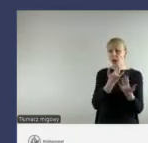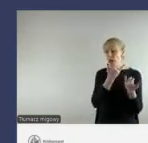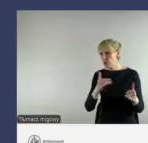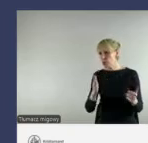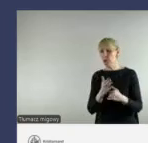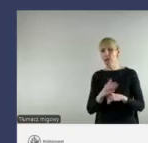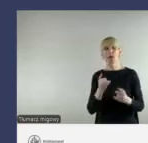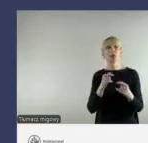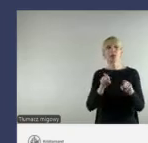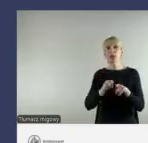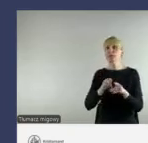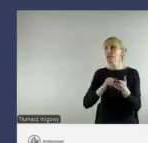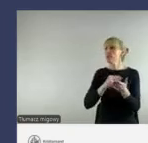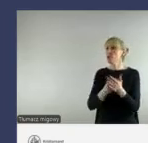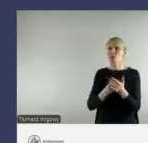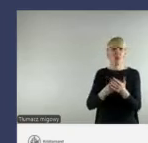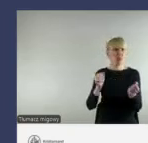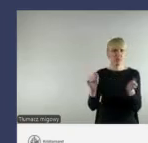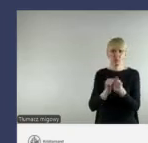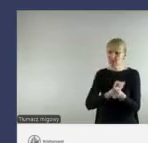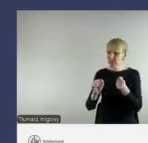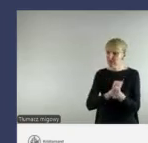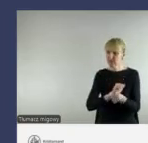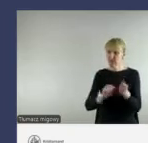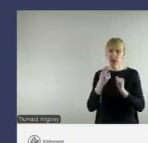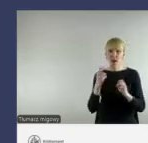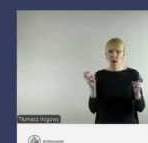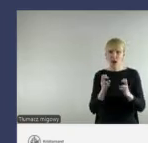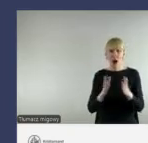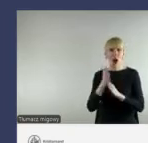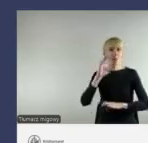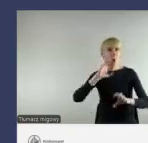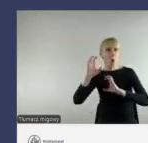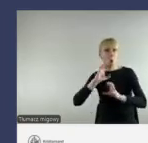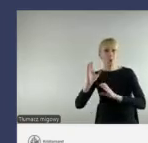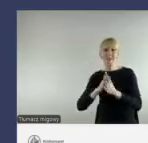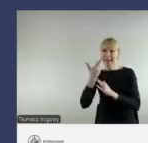of course, unwanted intentional events can happen. And also